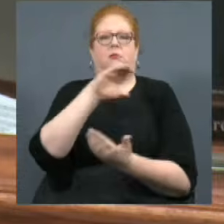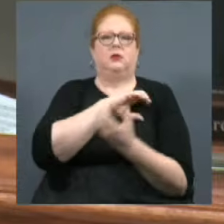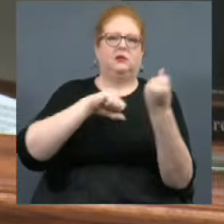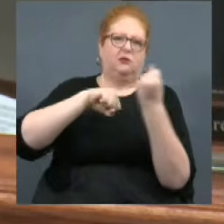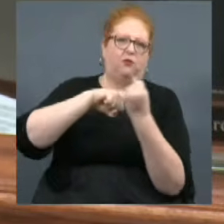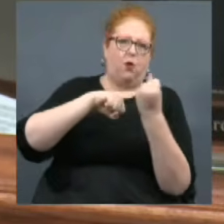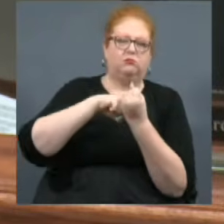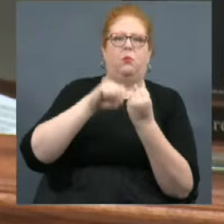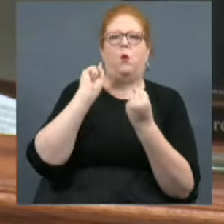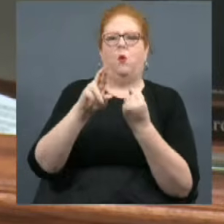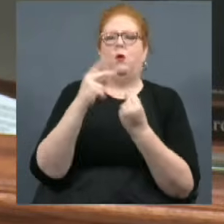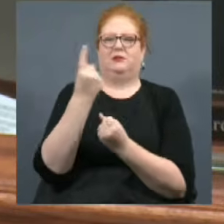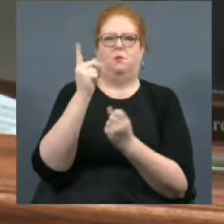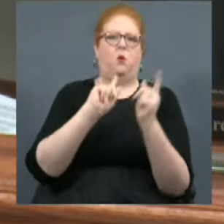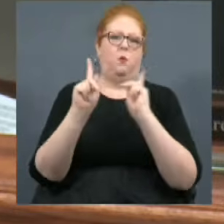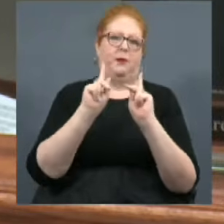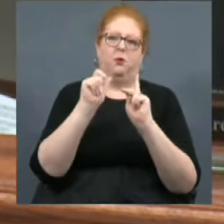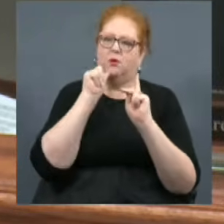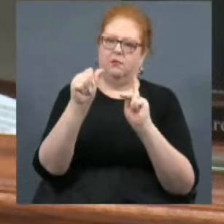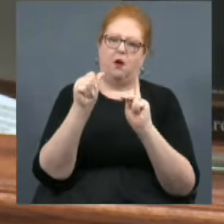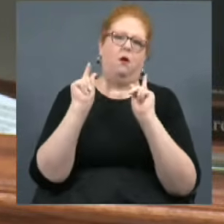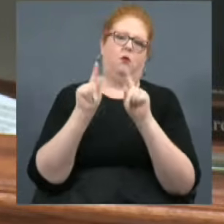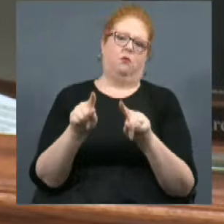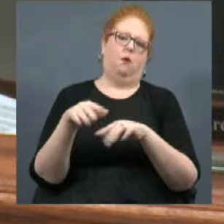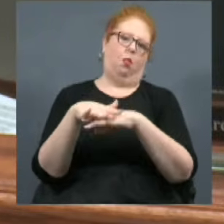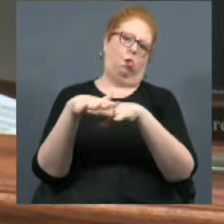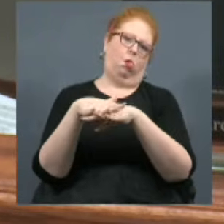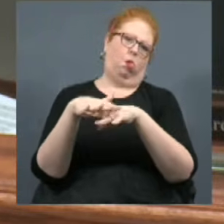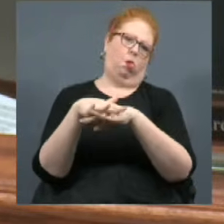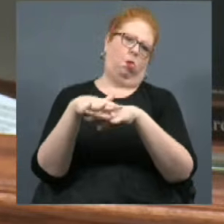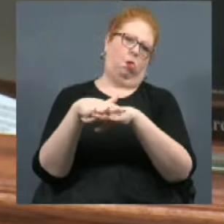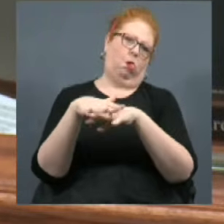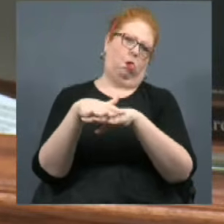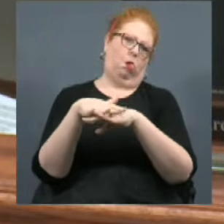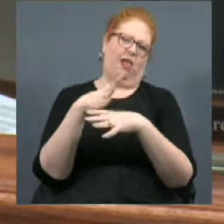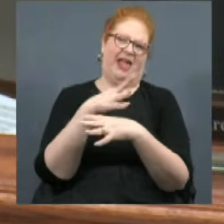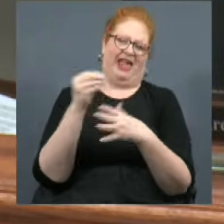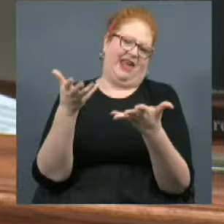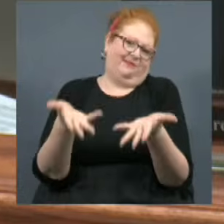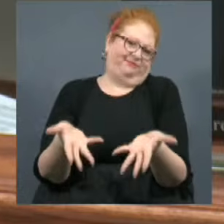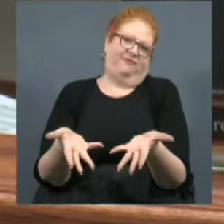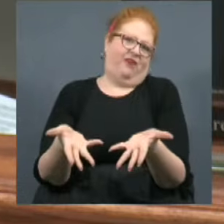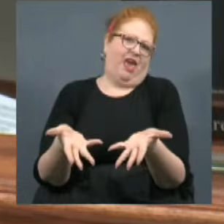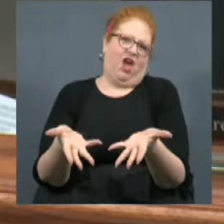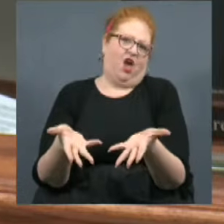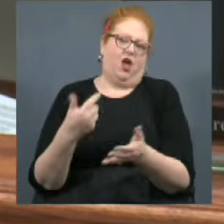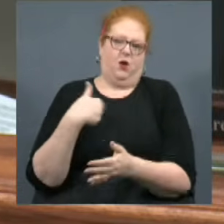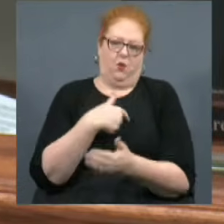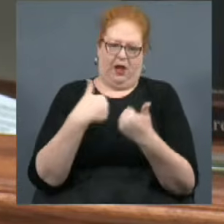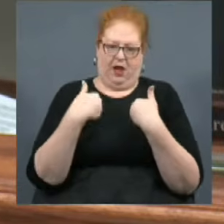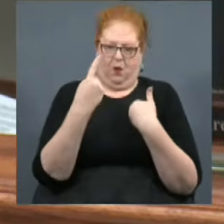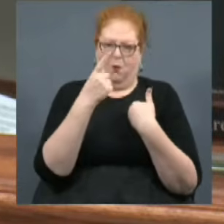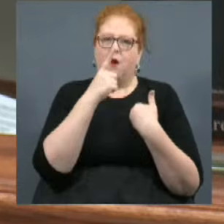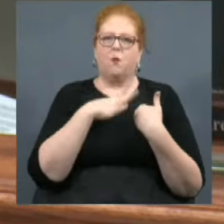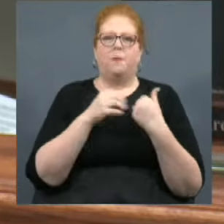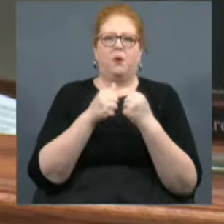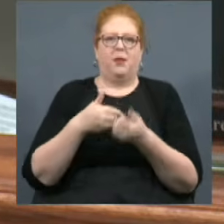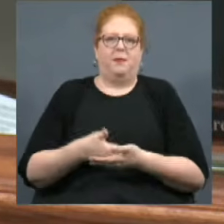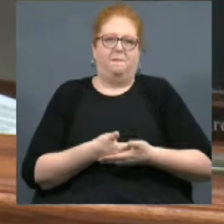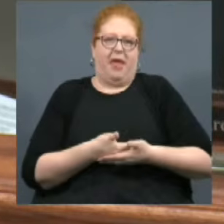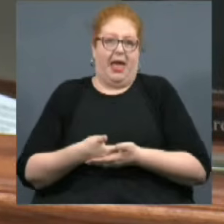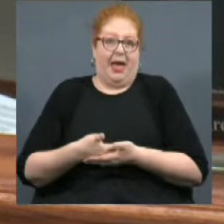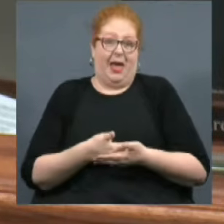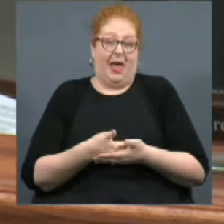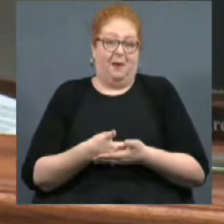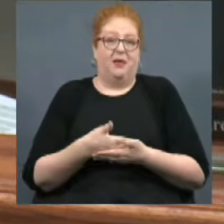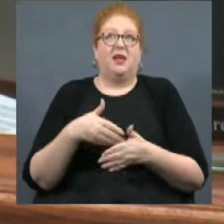people loitering at that place and begging. We had the woman with the baby. It took us 2